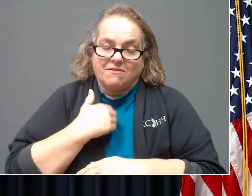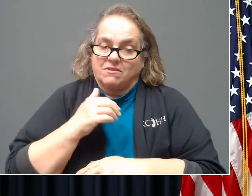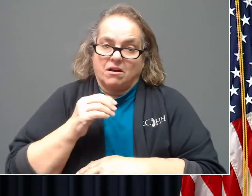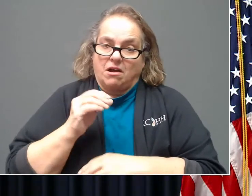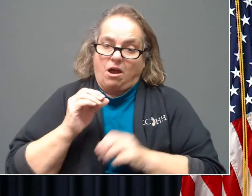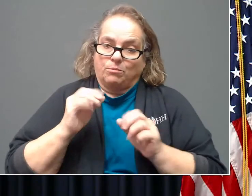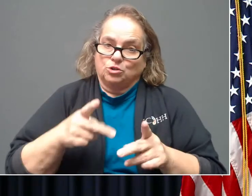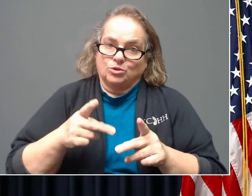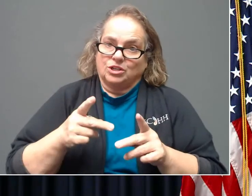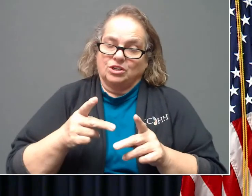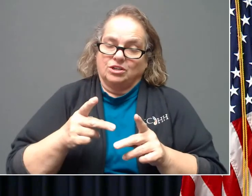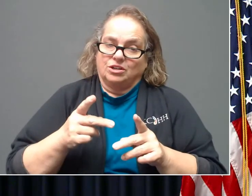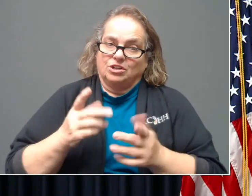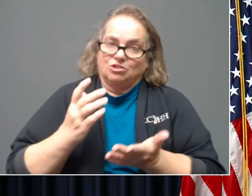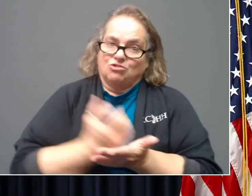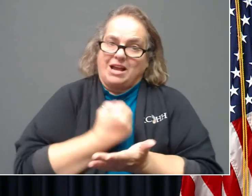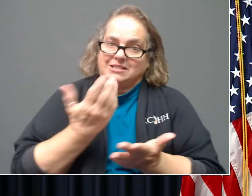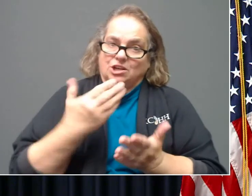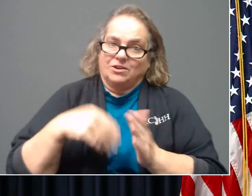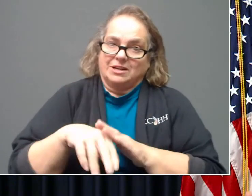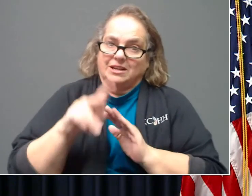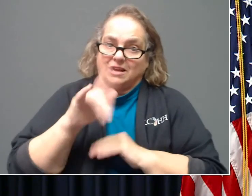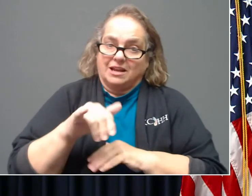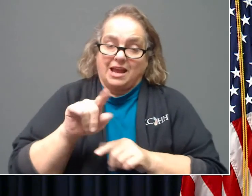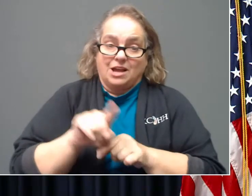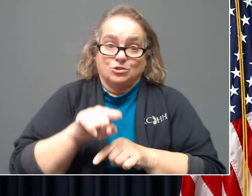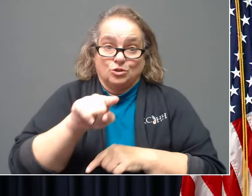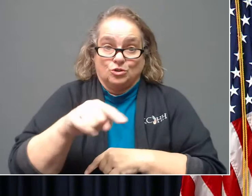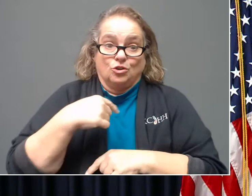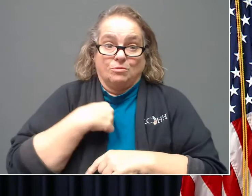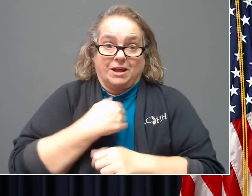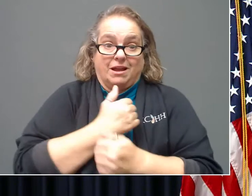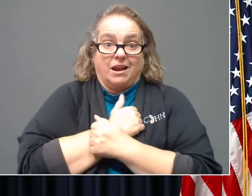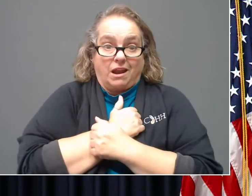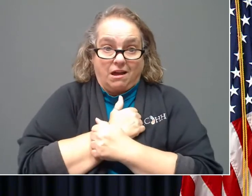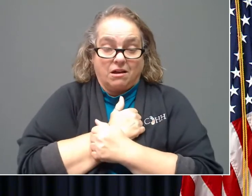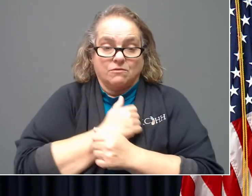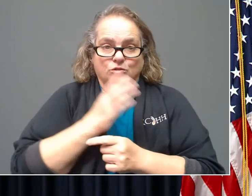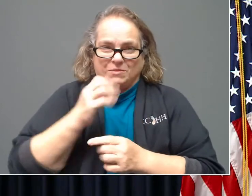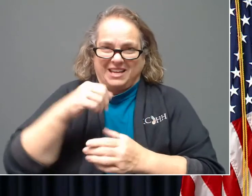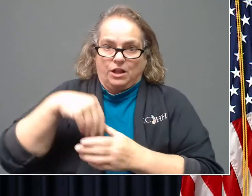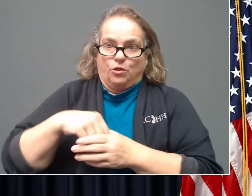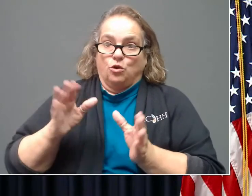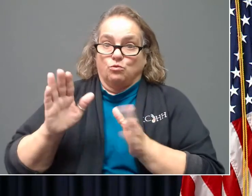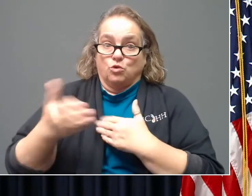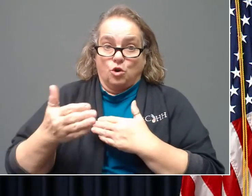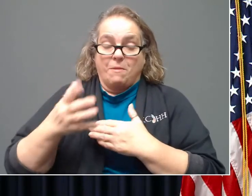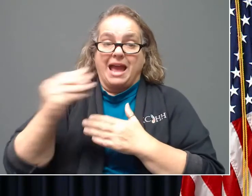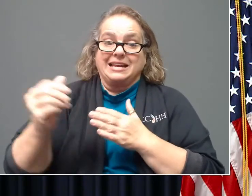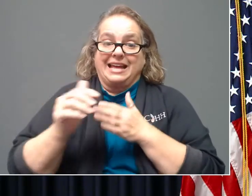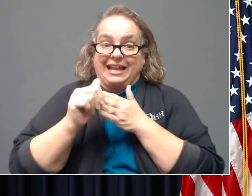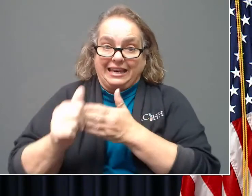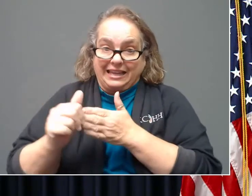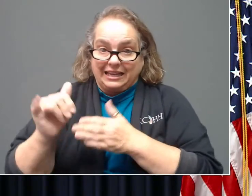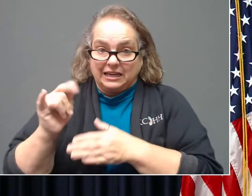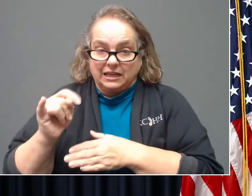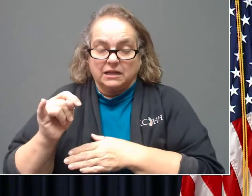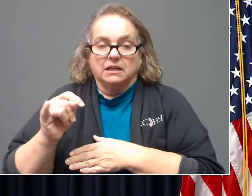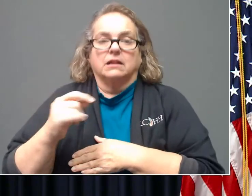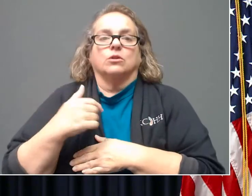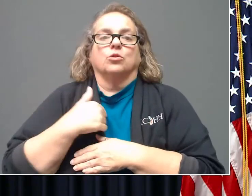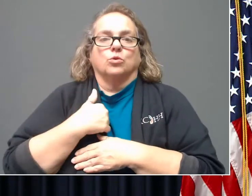much to be not just in the room where it happens, but to be leading in that room where it